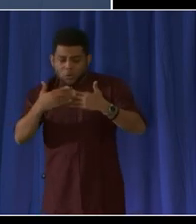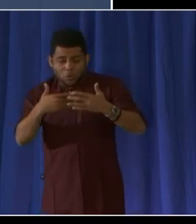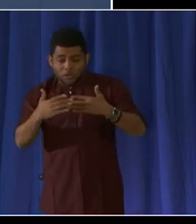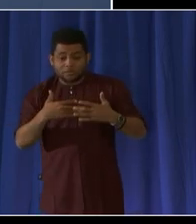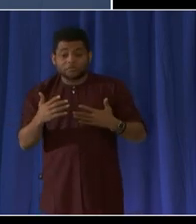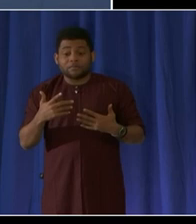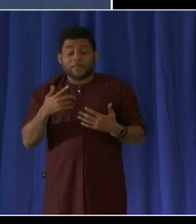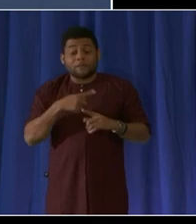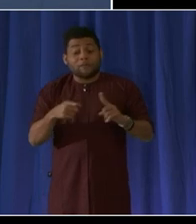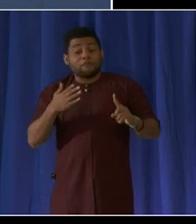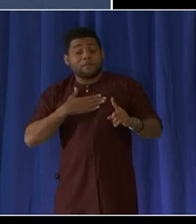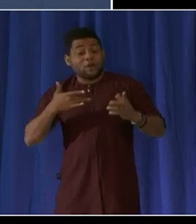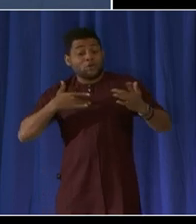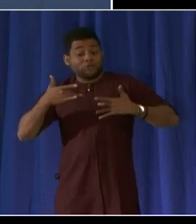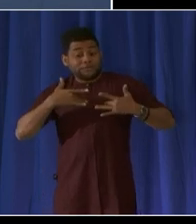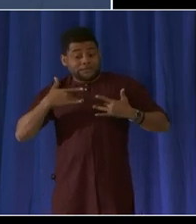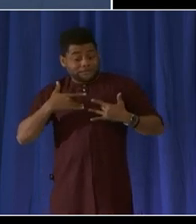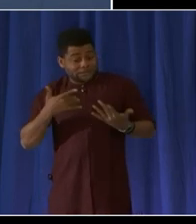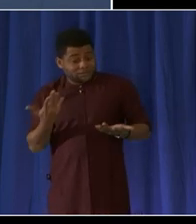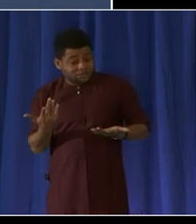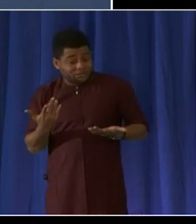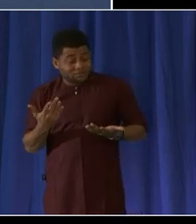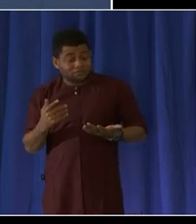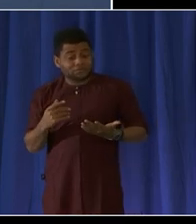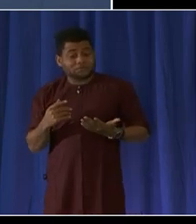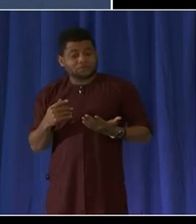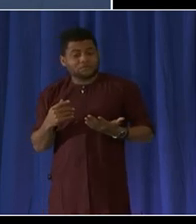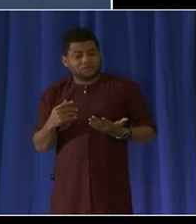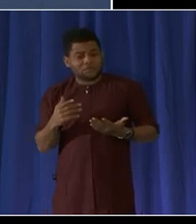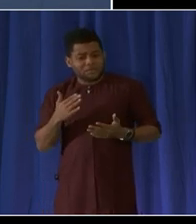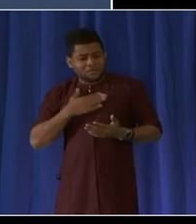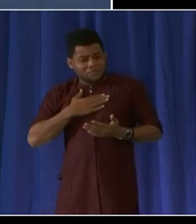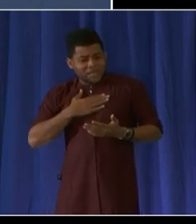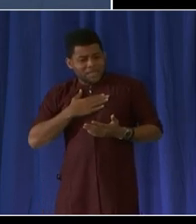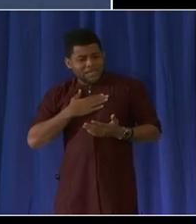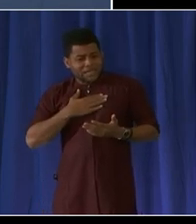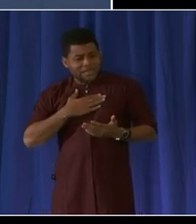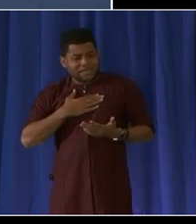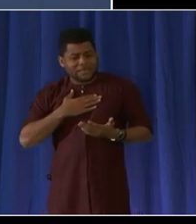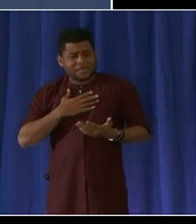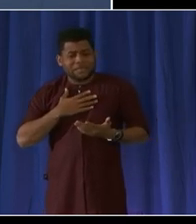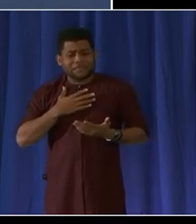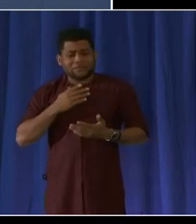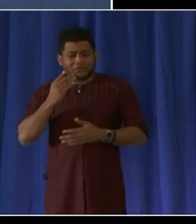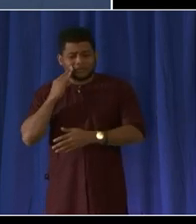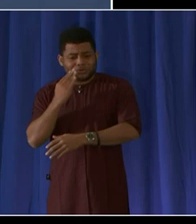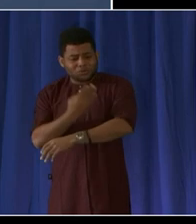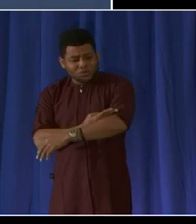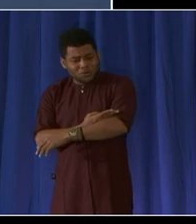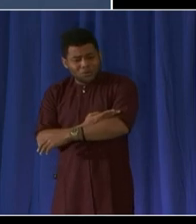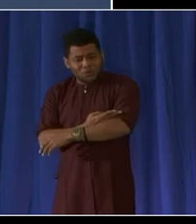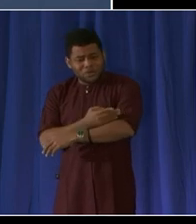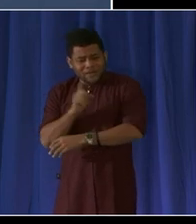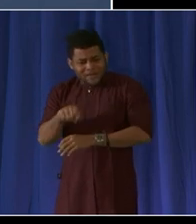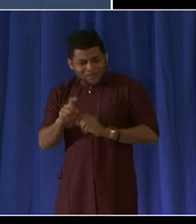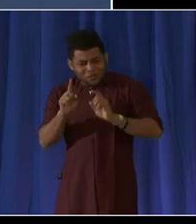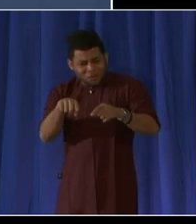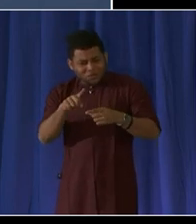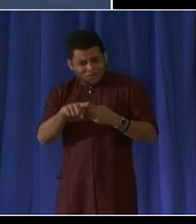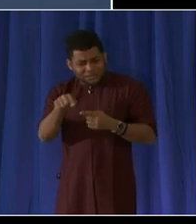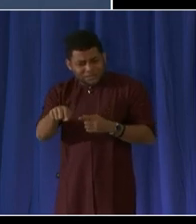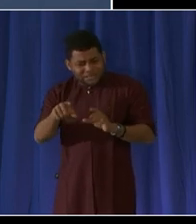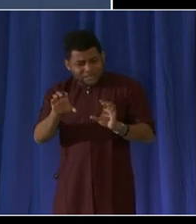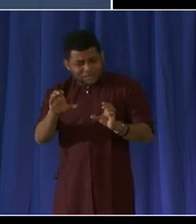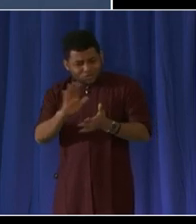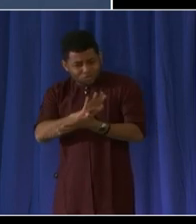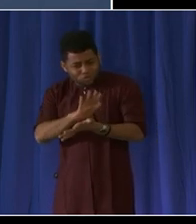my concern is, why does she have to go to a school that offers the hybrid learning as opposed